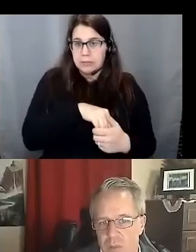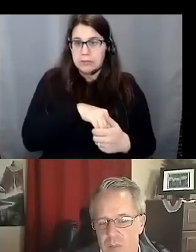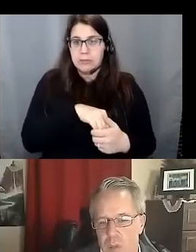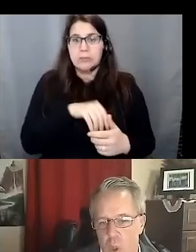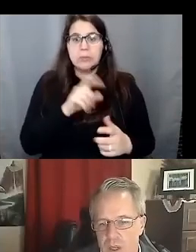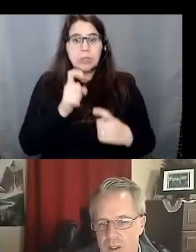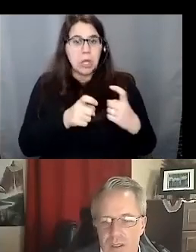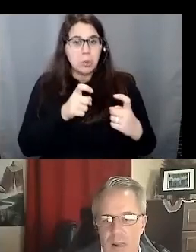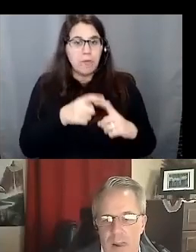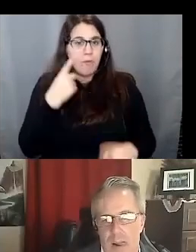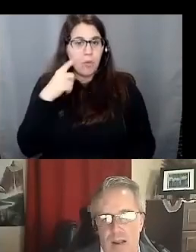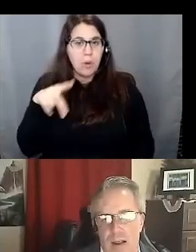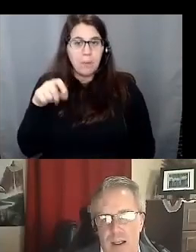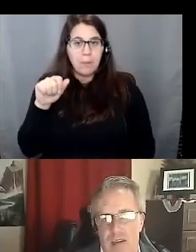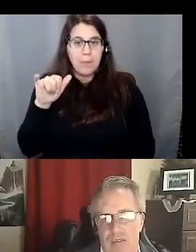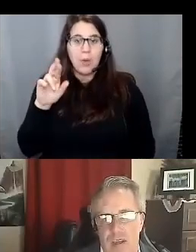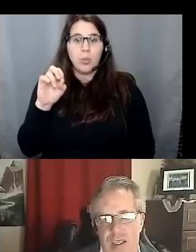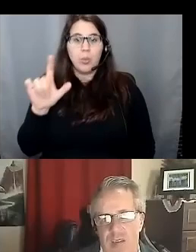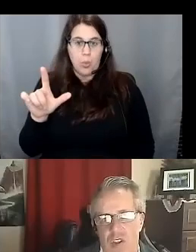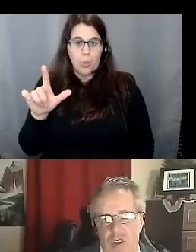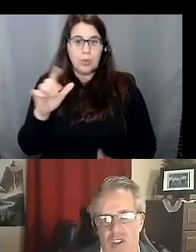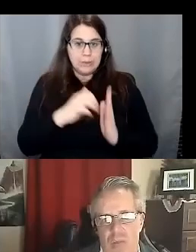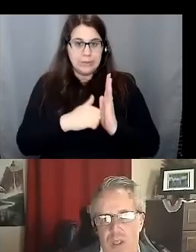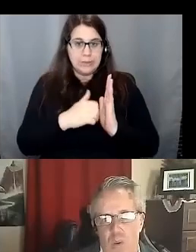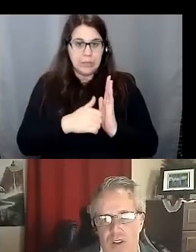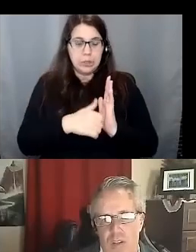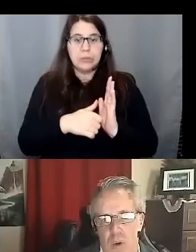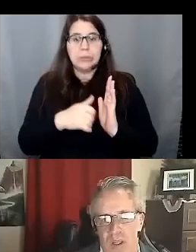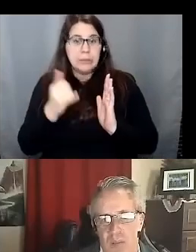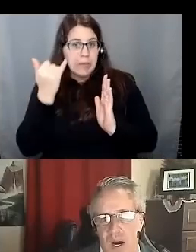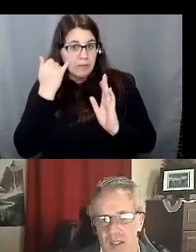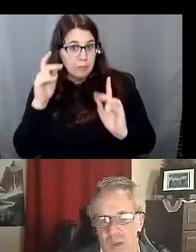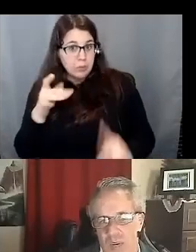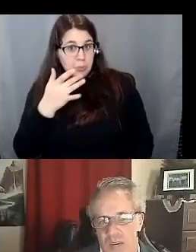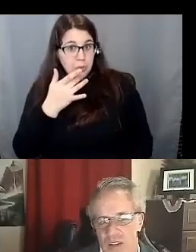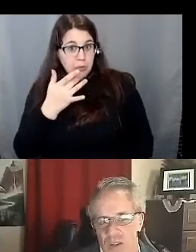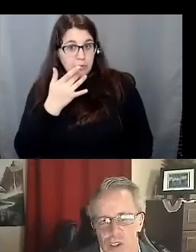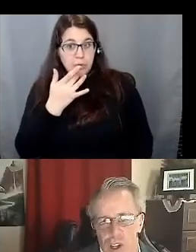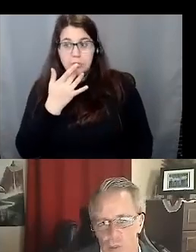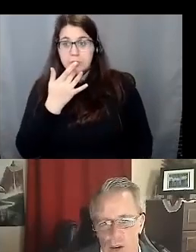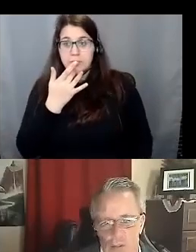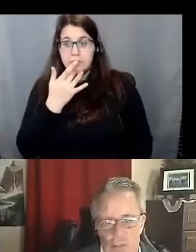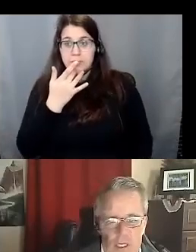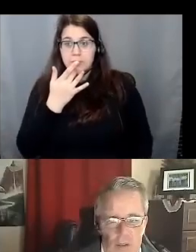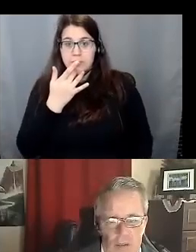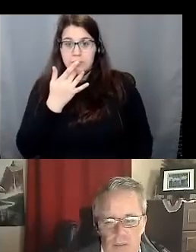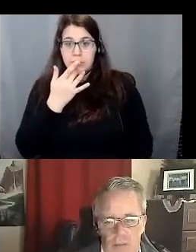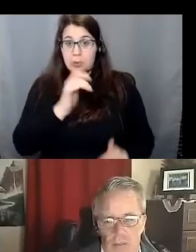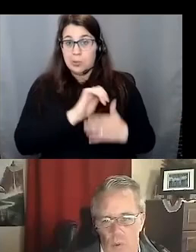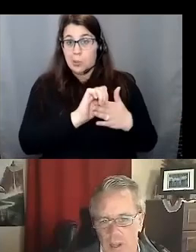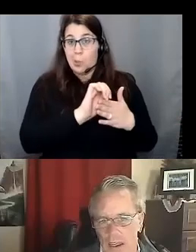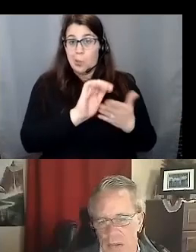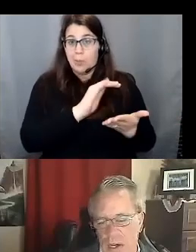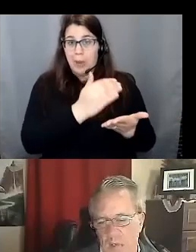deduction from an employer, if an individual just simply wants to put in the box what asks for the dollar amount, you know,